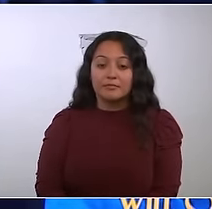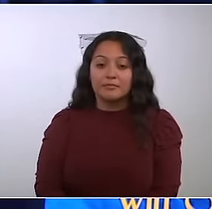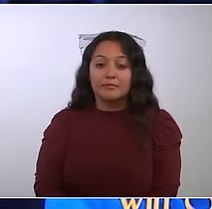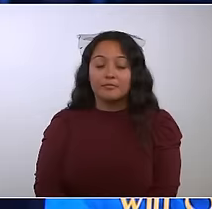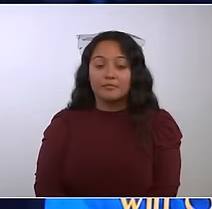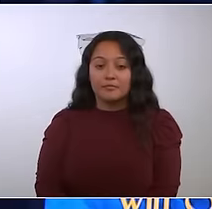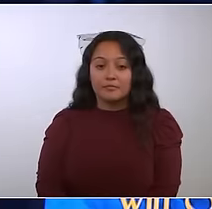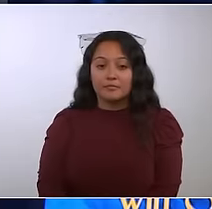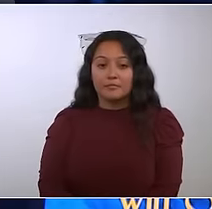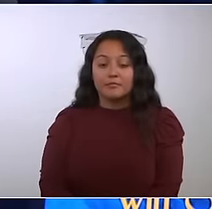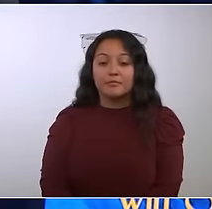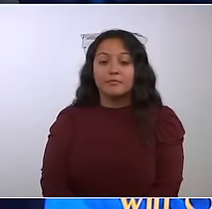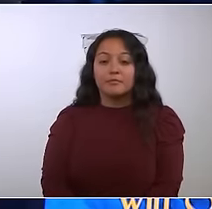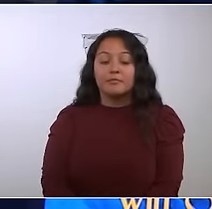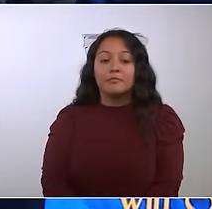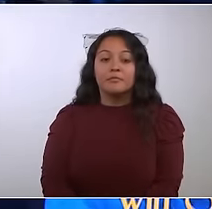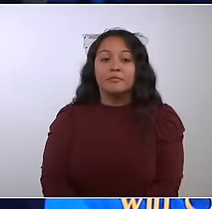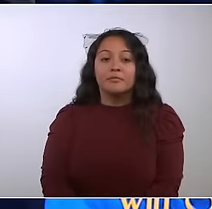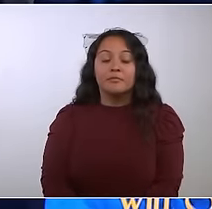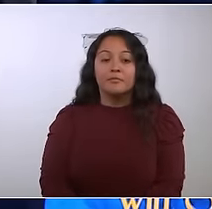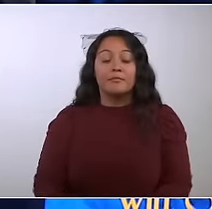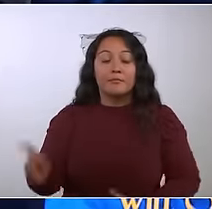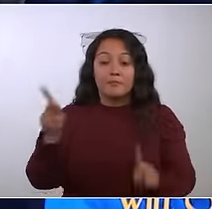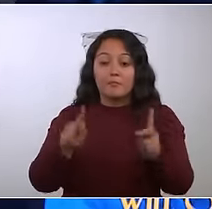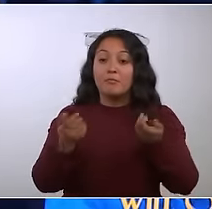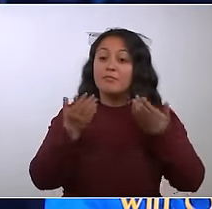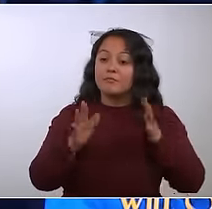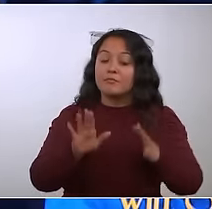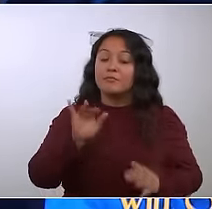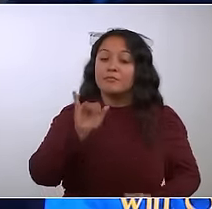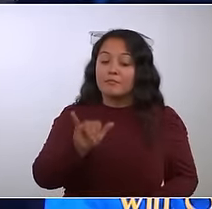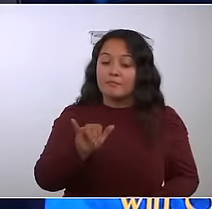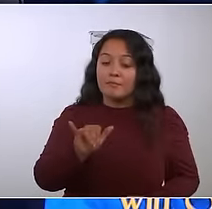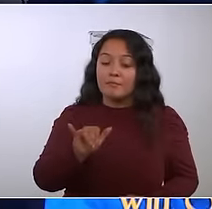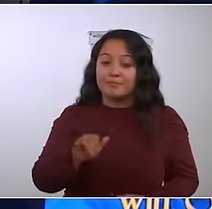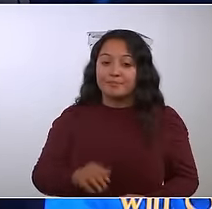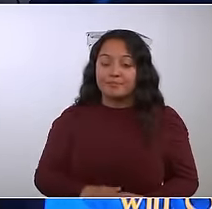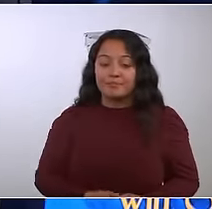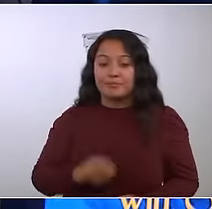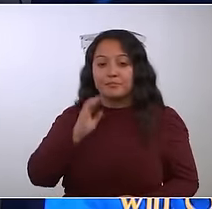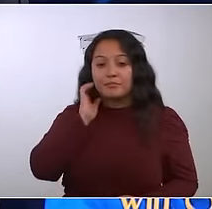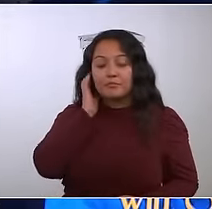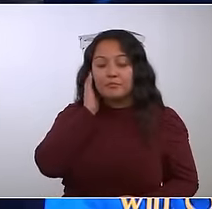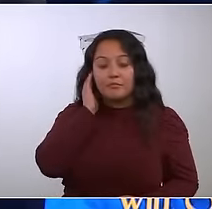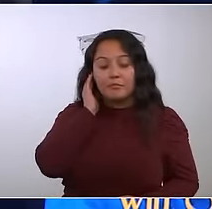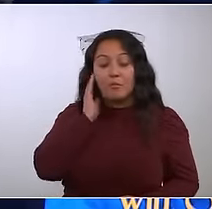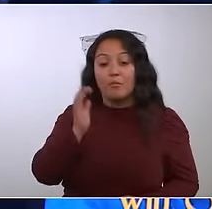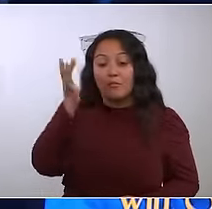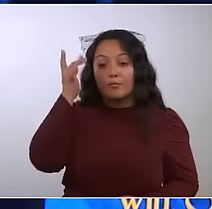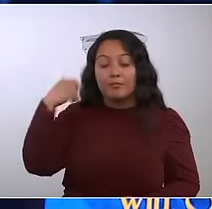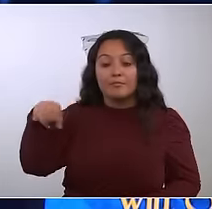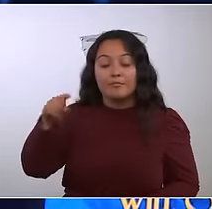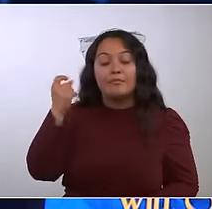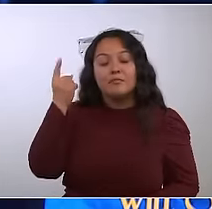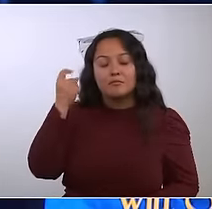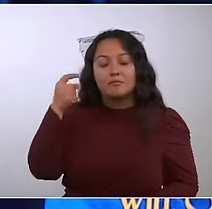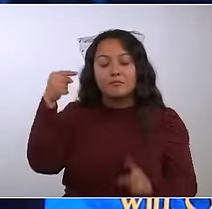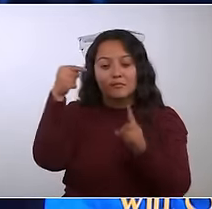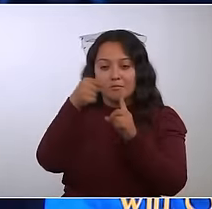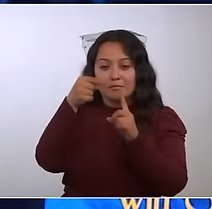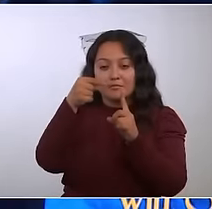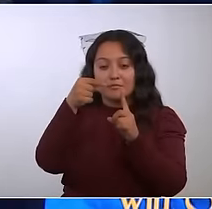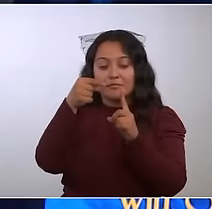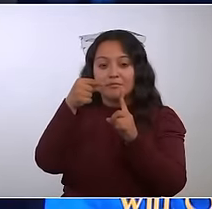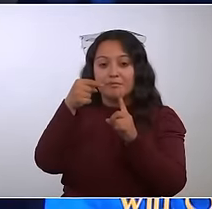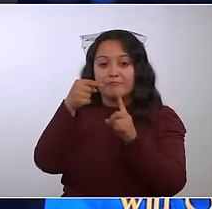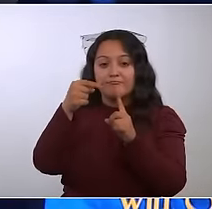El pueblo terminó esta difícil tarea. Finished this difficult task. Porque entendieron la misión. Because they understood the mission. Mantuvieron